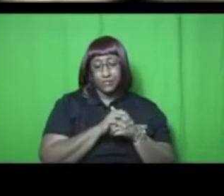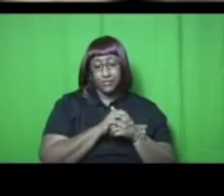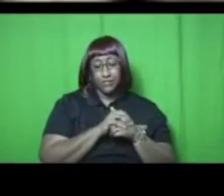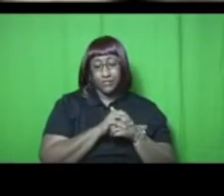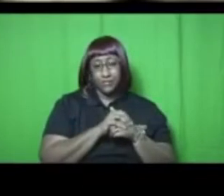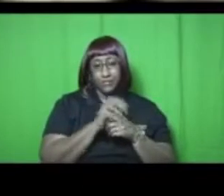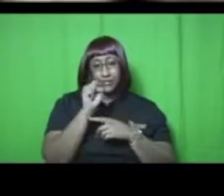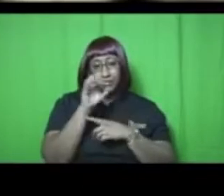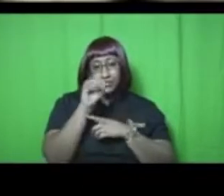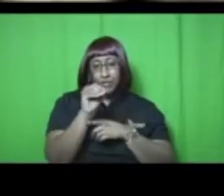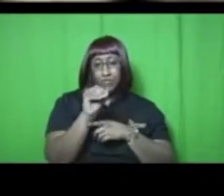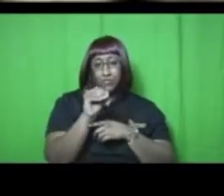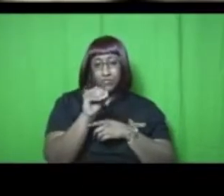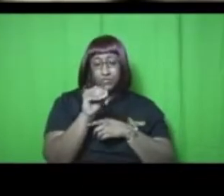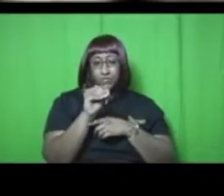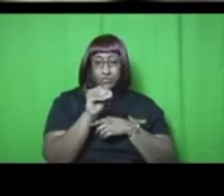And so